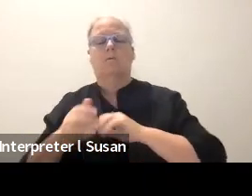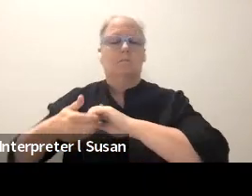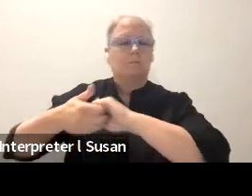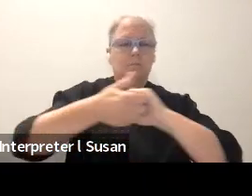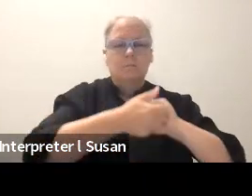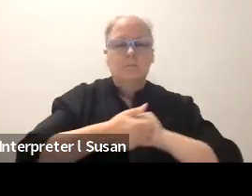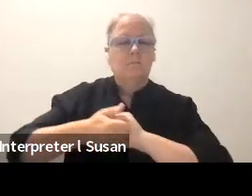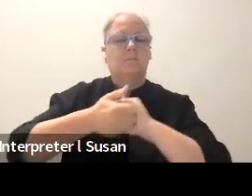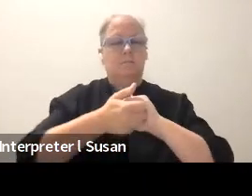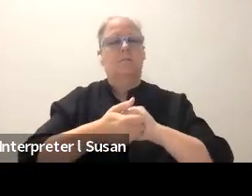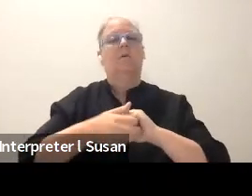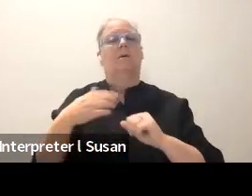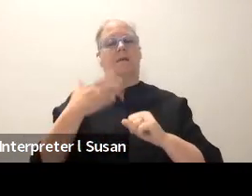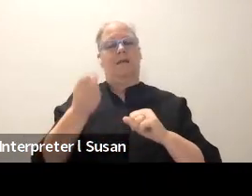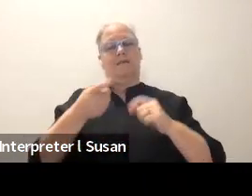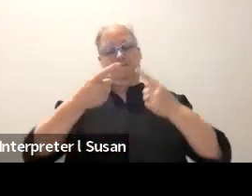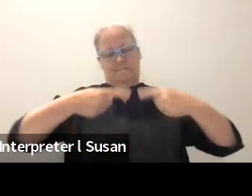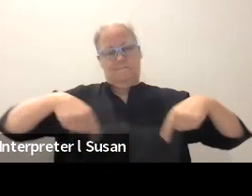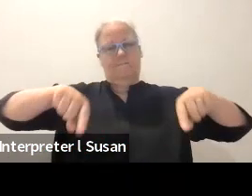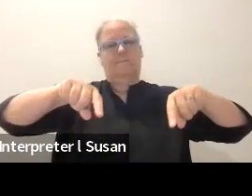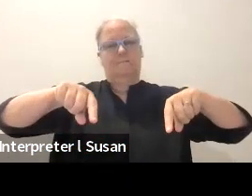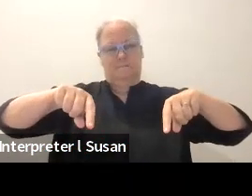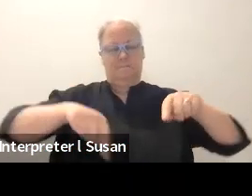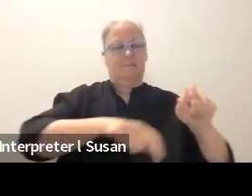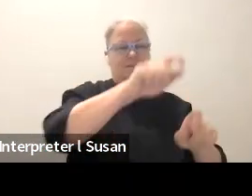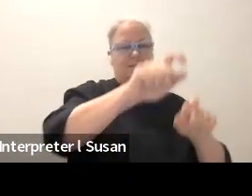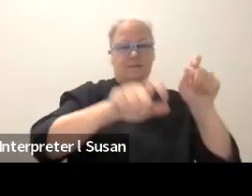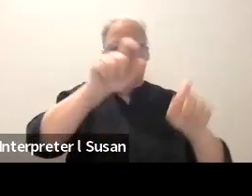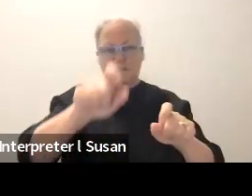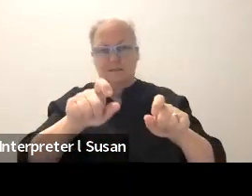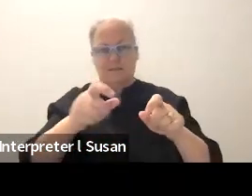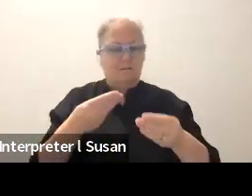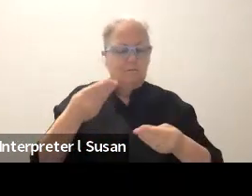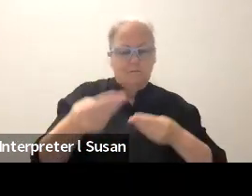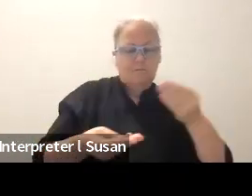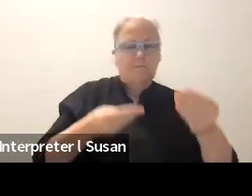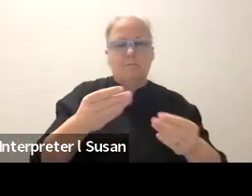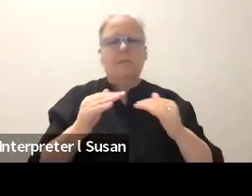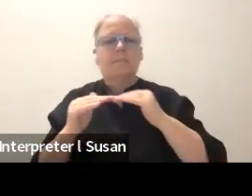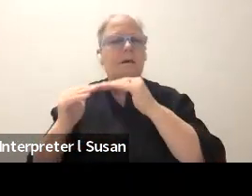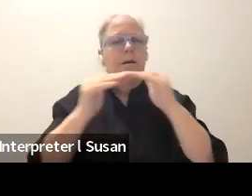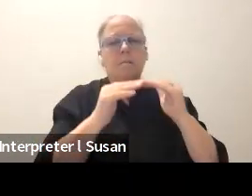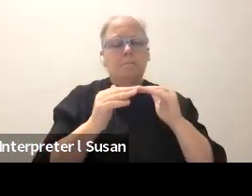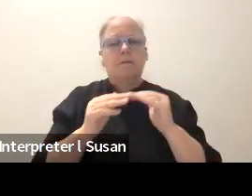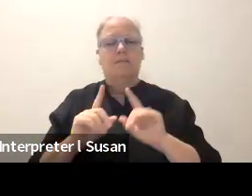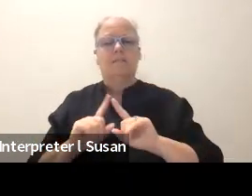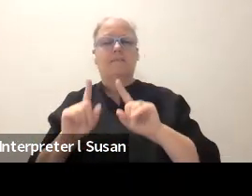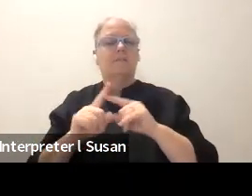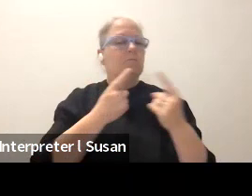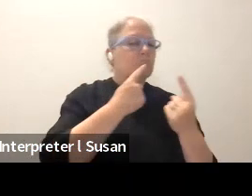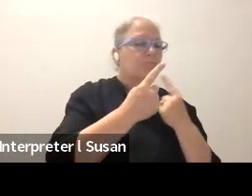a roundtable setup where individuals contributed equally on the different discussions with one collective